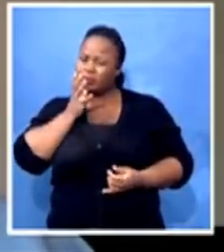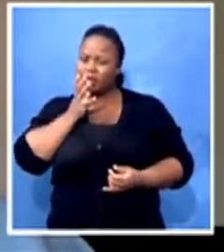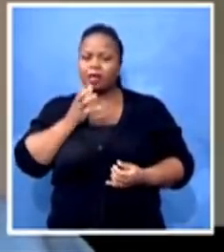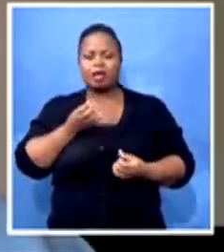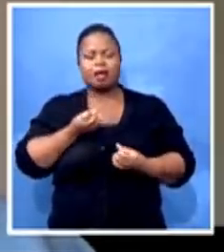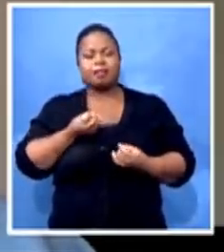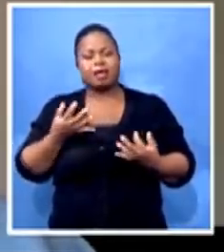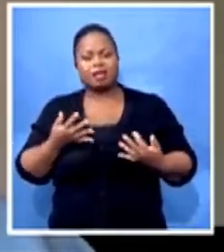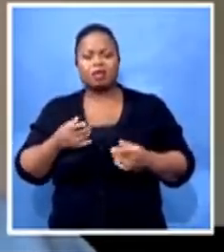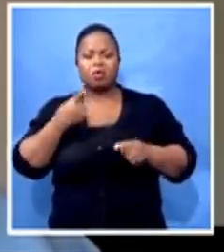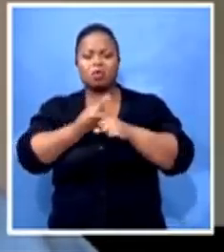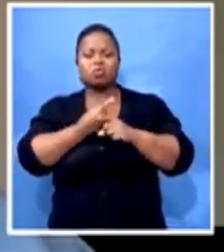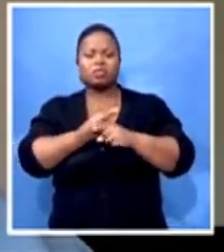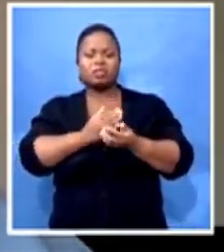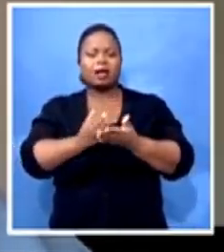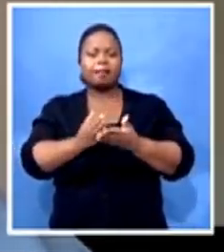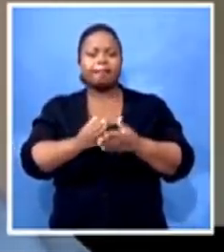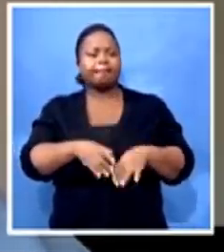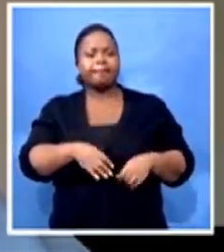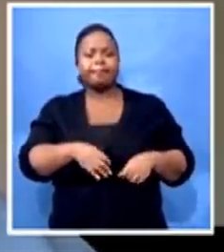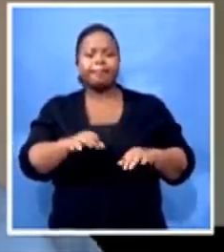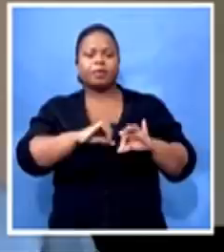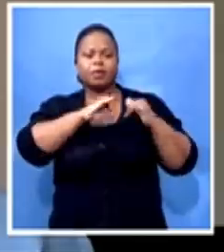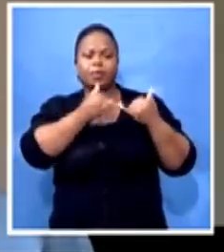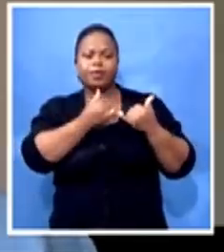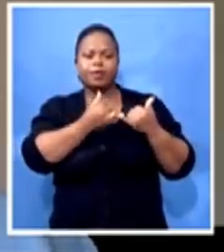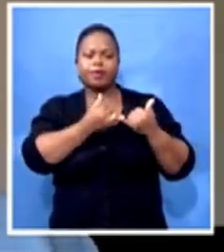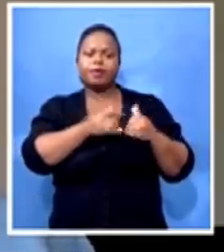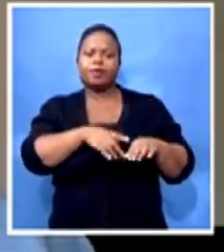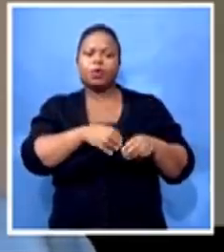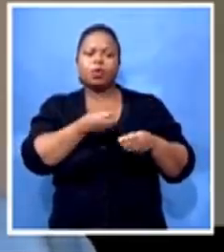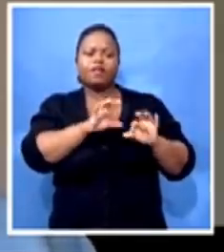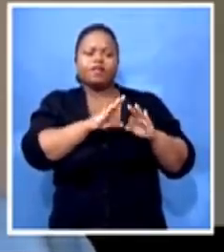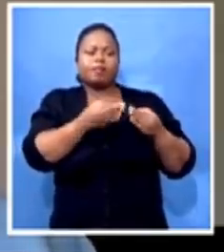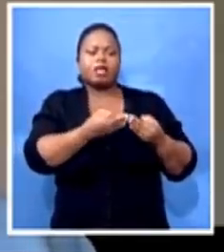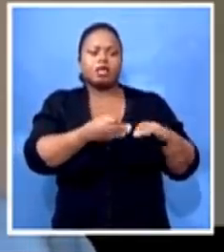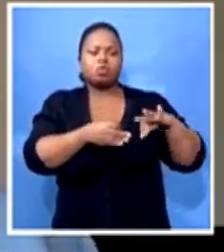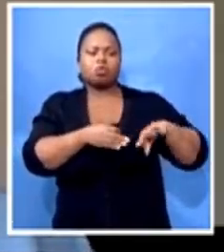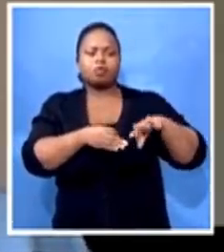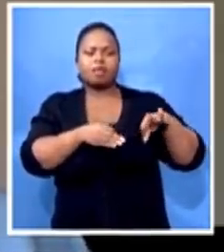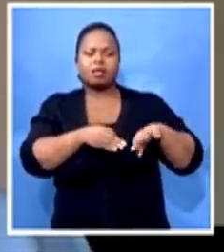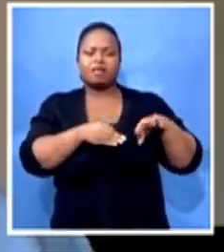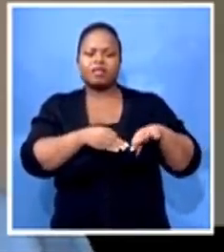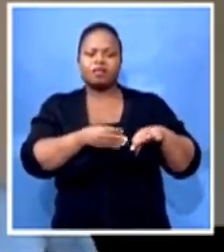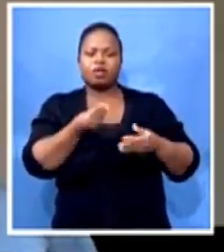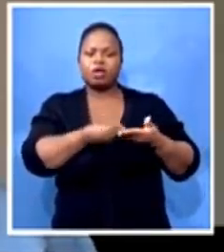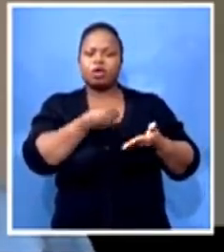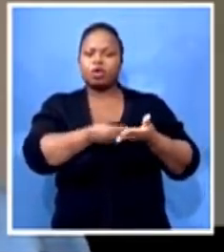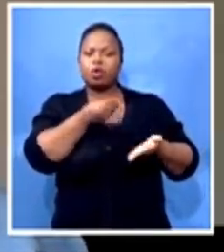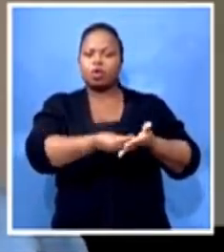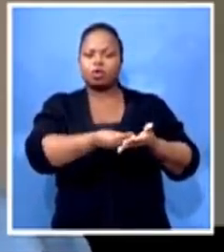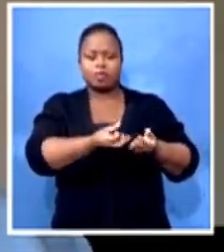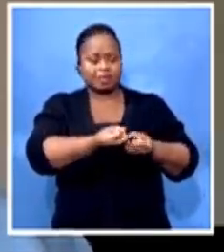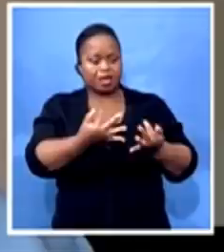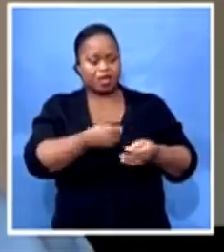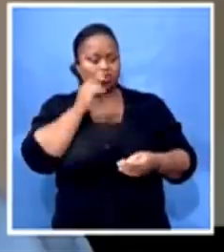own the economy, who benefit from the economy. And all of these people, the more money they make, it does